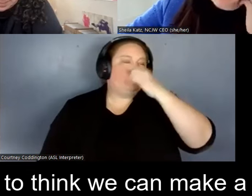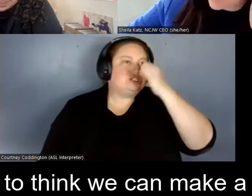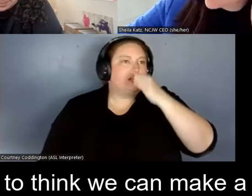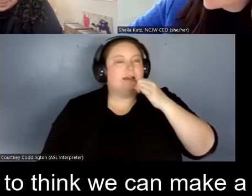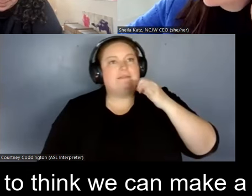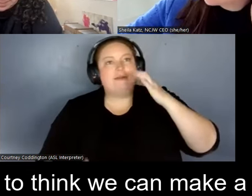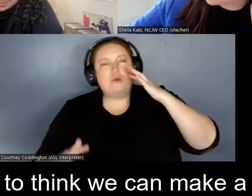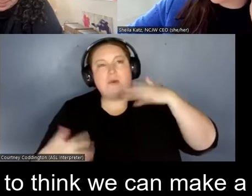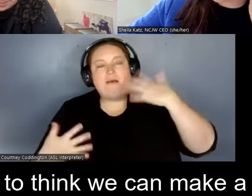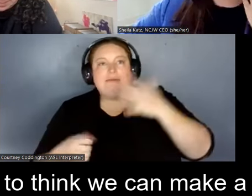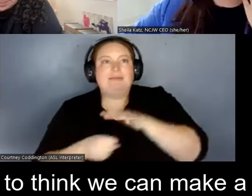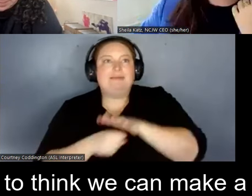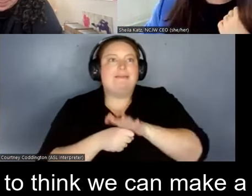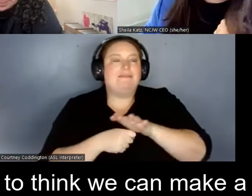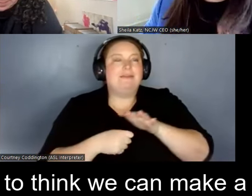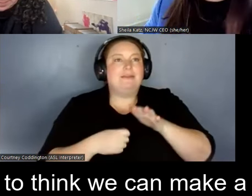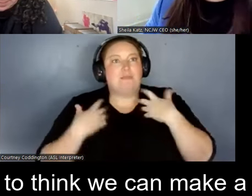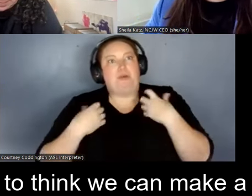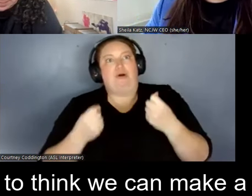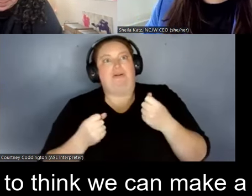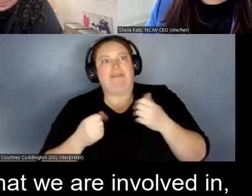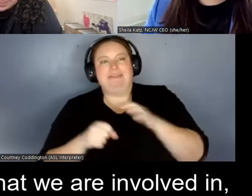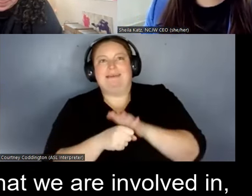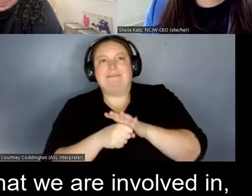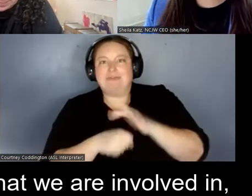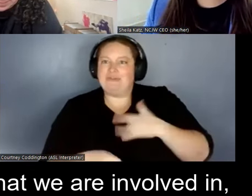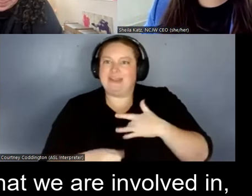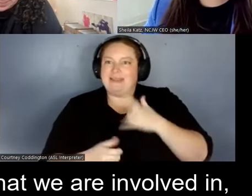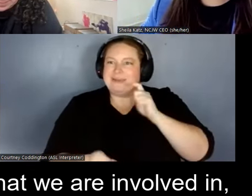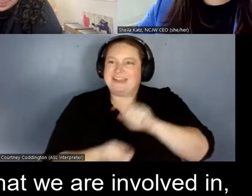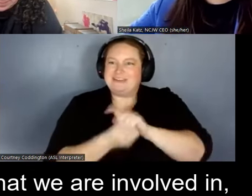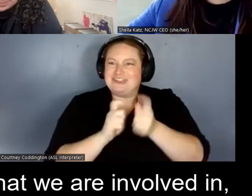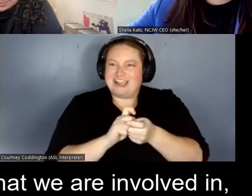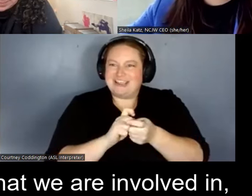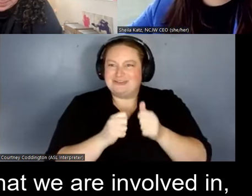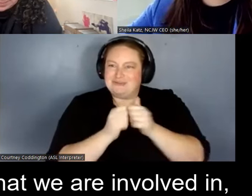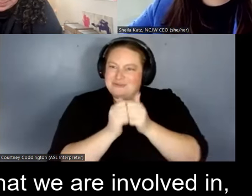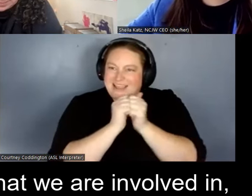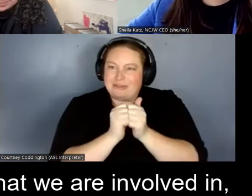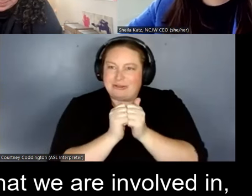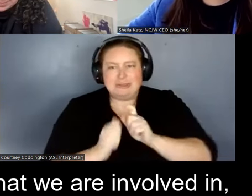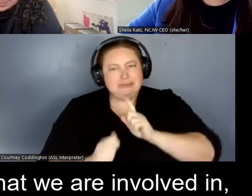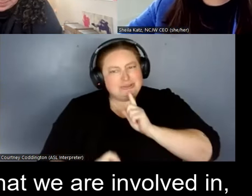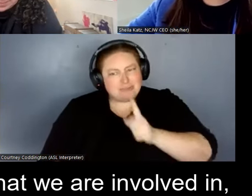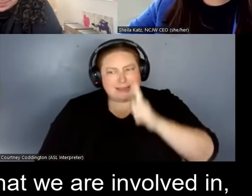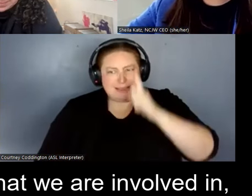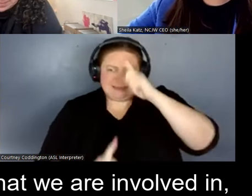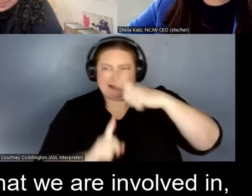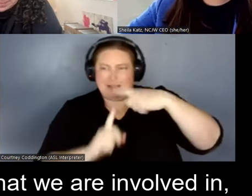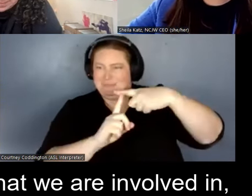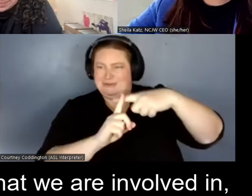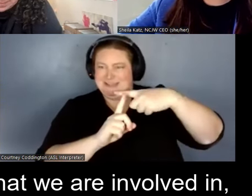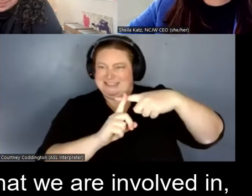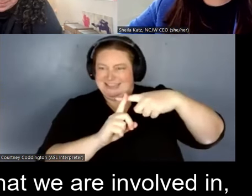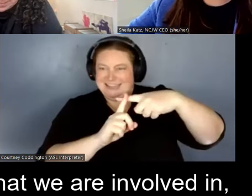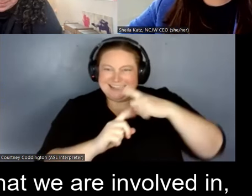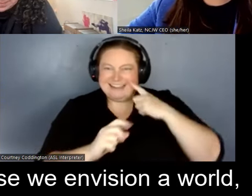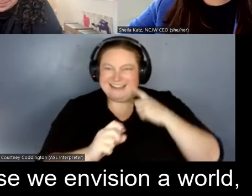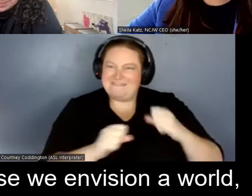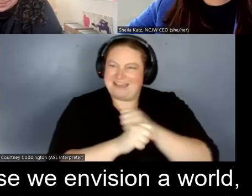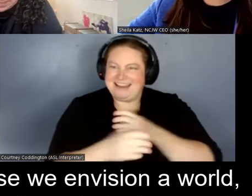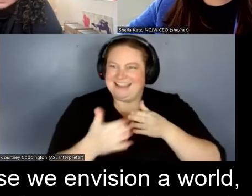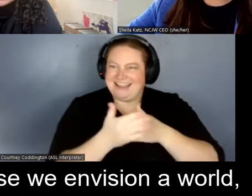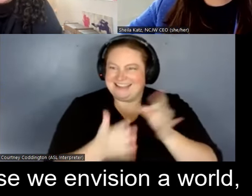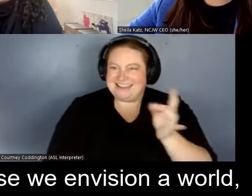can make a change together. And so it's an inherently optimistic enterprise that we're involved in fighting against hate. It's not all